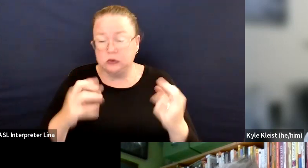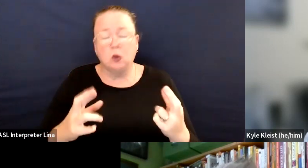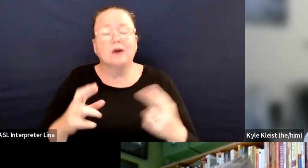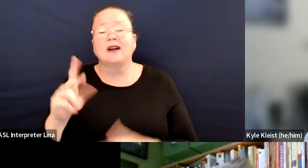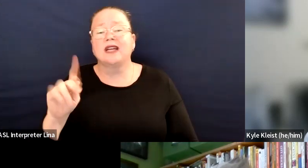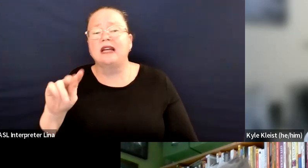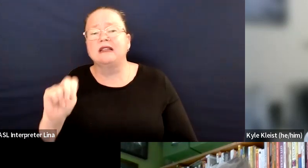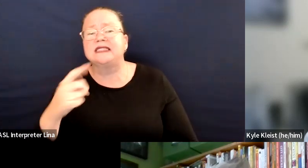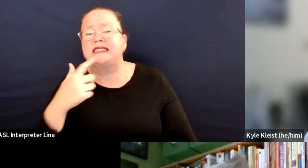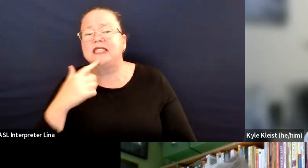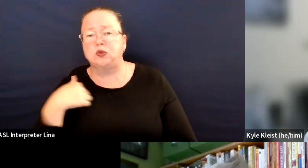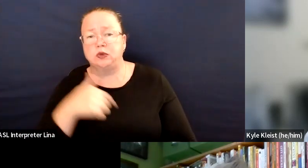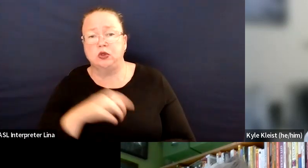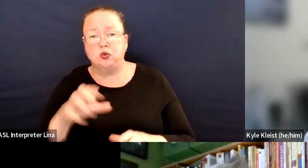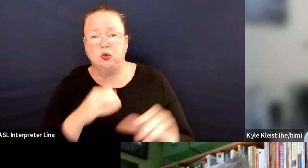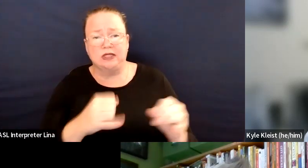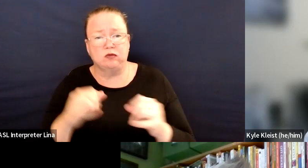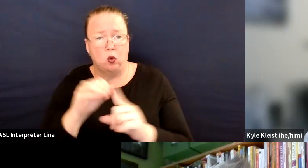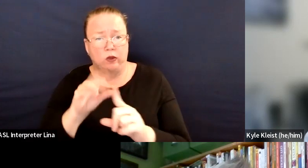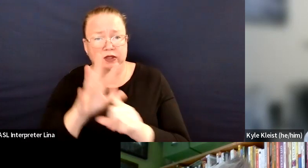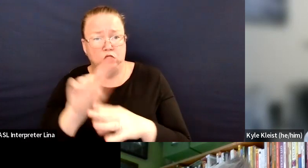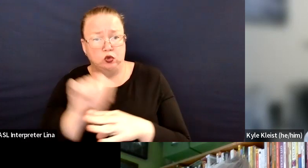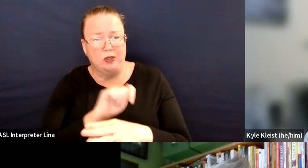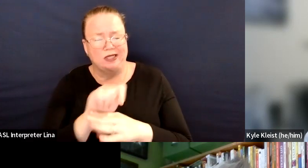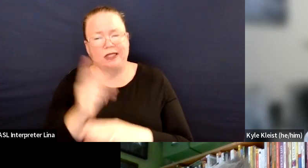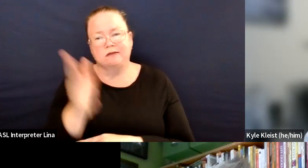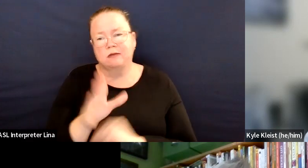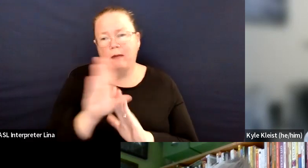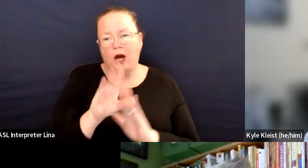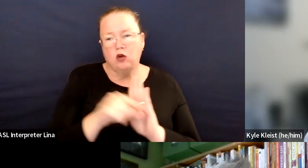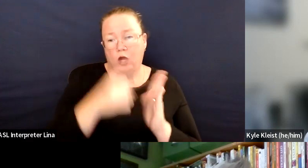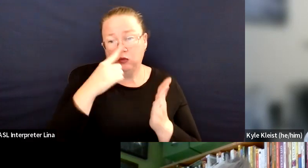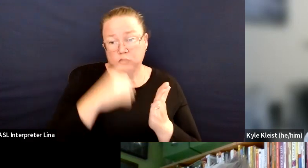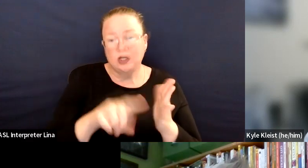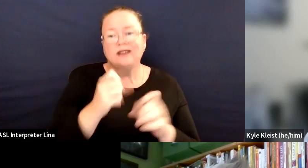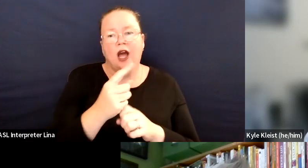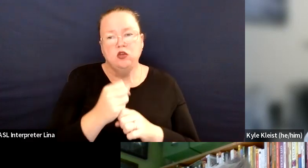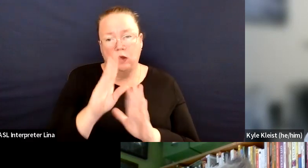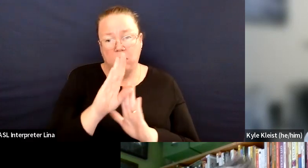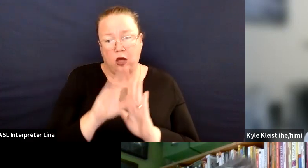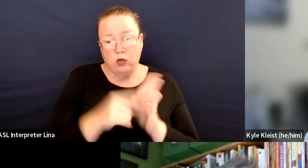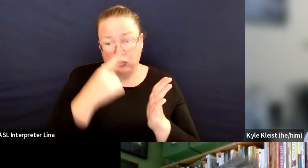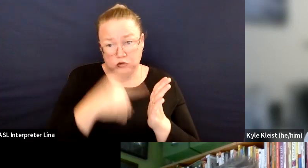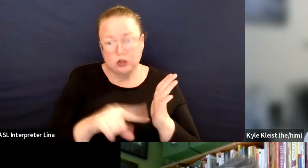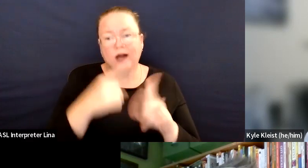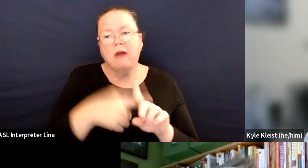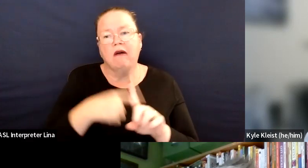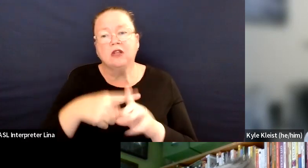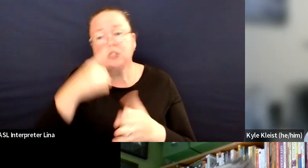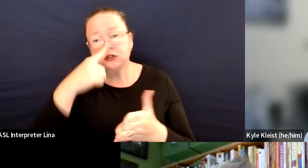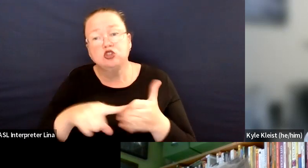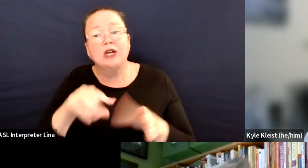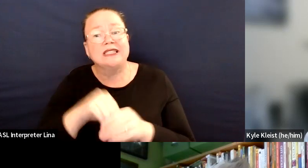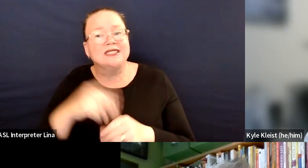Caitlin says, we do an individual orientation training / background checks with annual background checks and monthly check-ins to see how things are